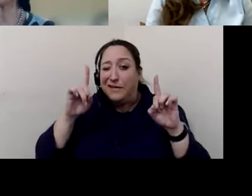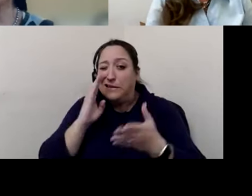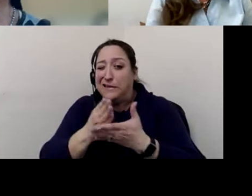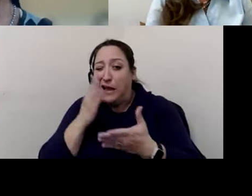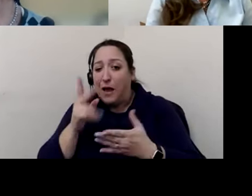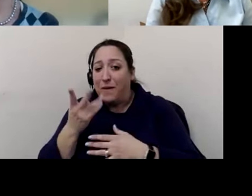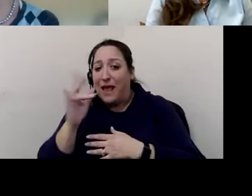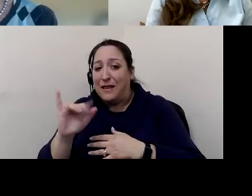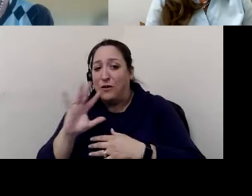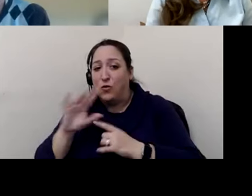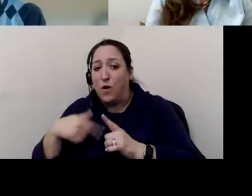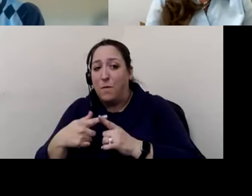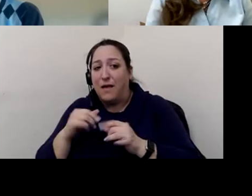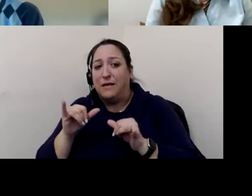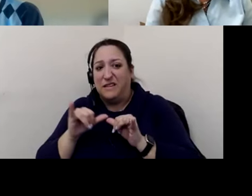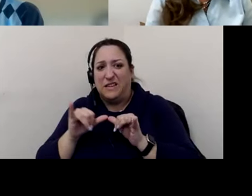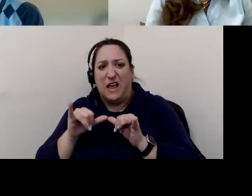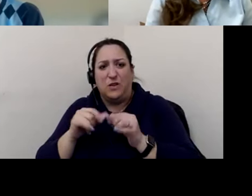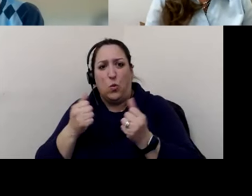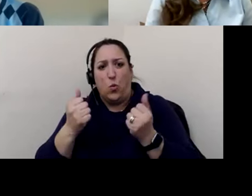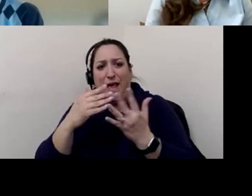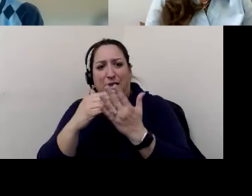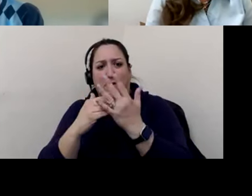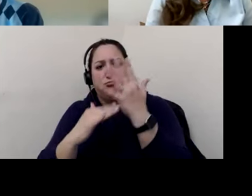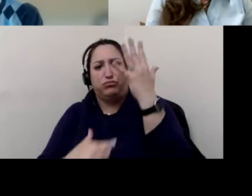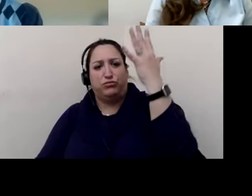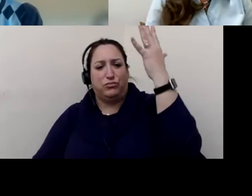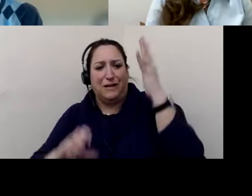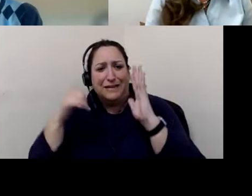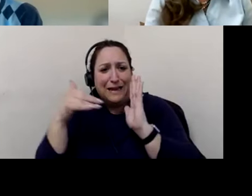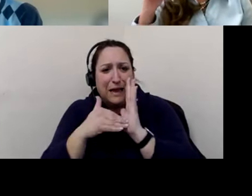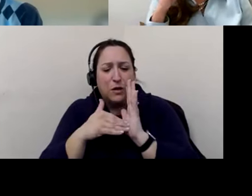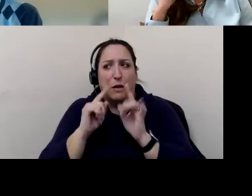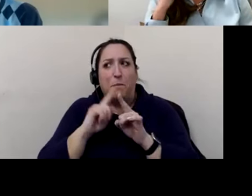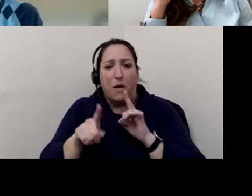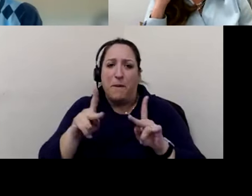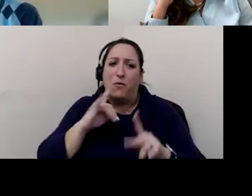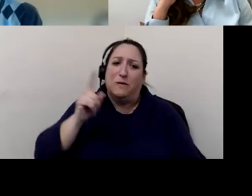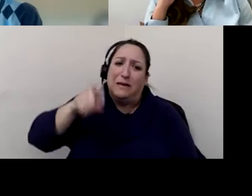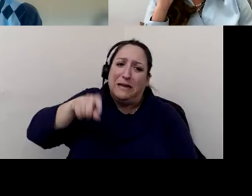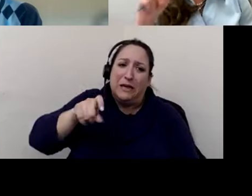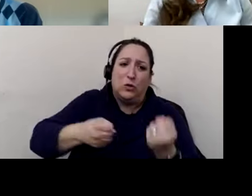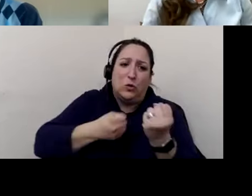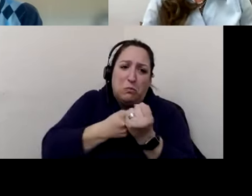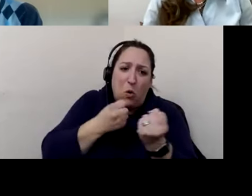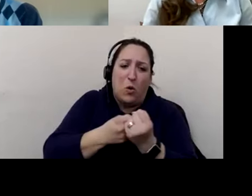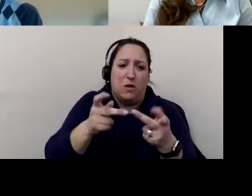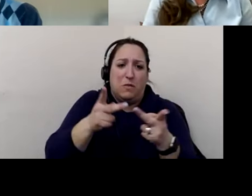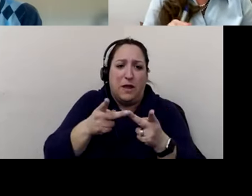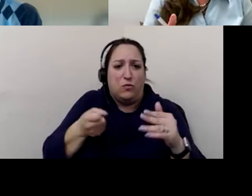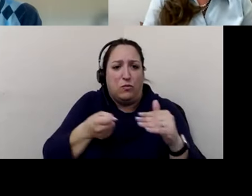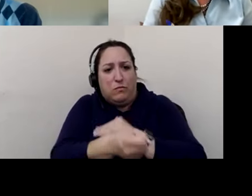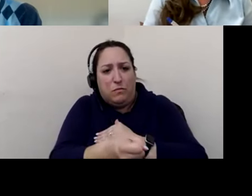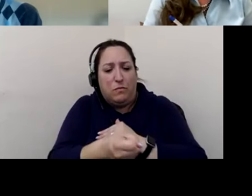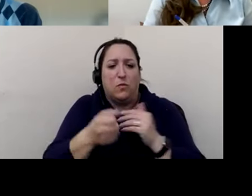Kathy referenced the size of a wait list for people who really are in need of supported settings, supports